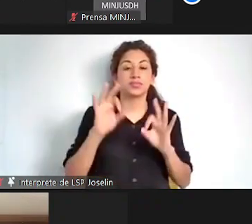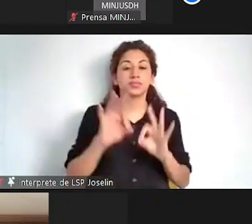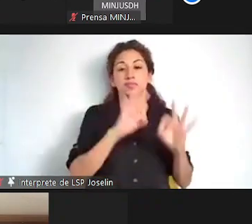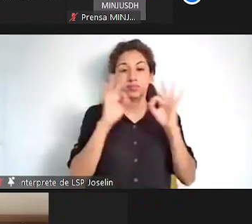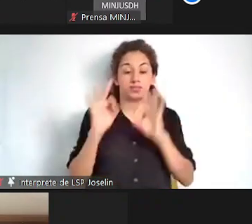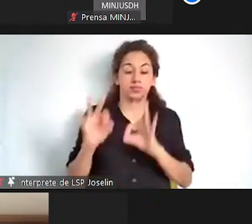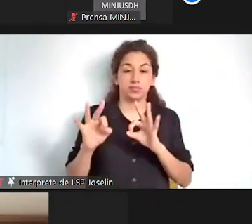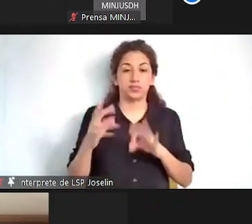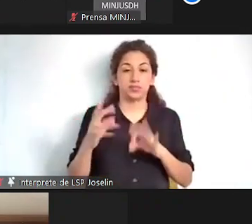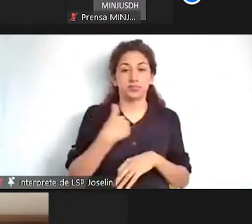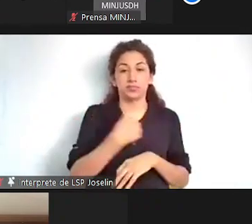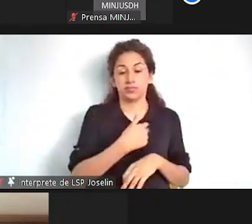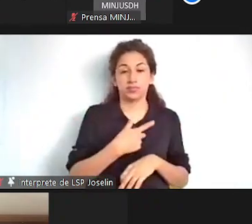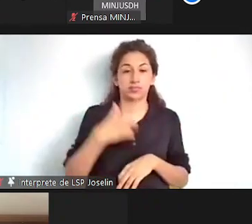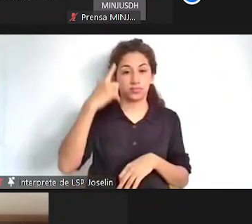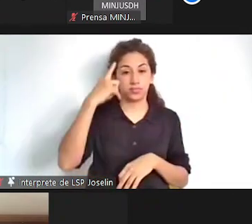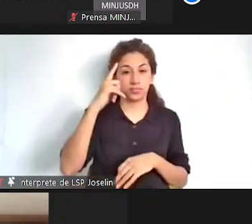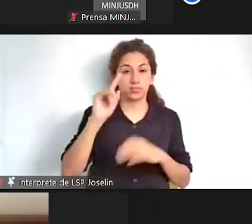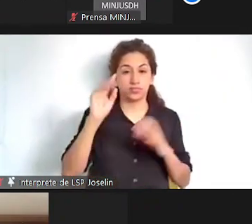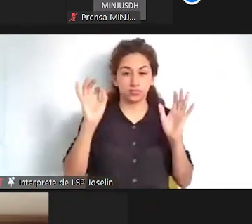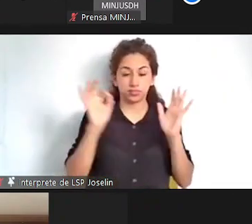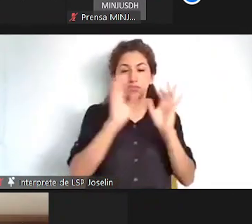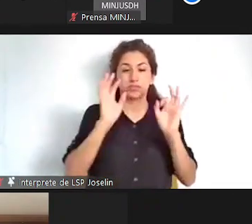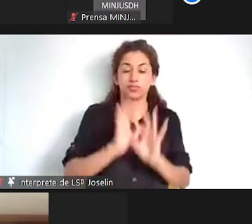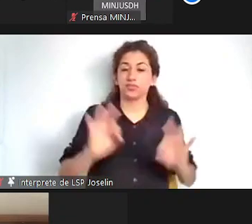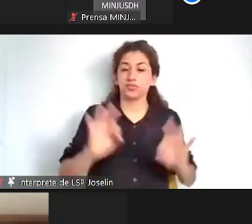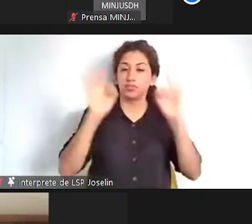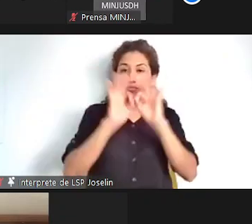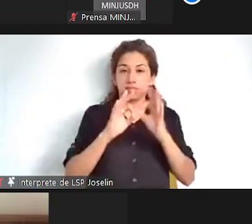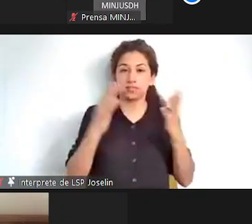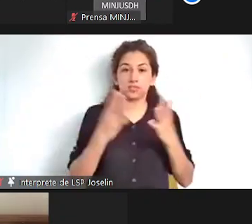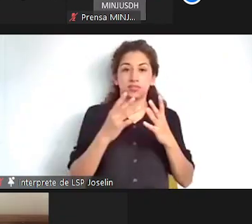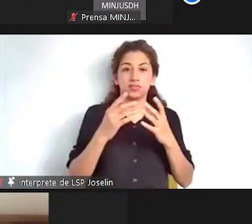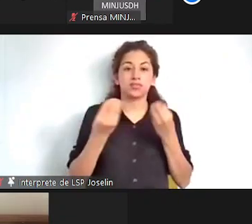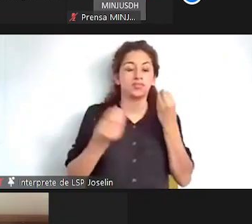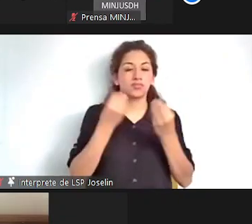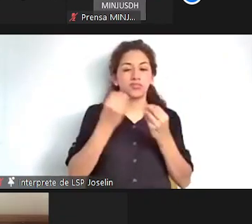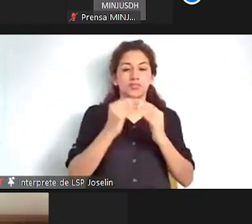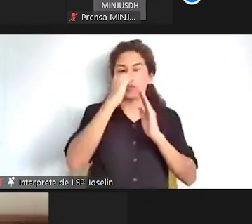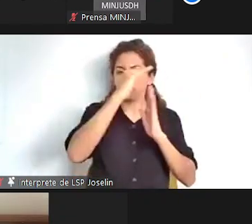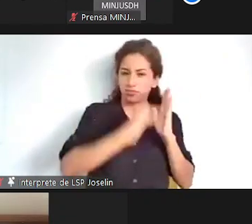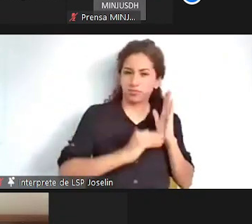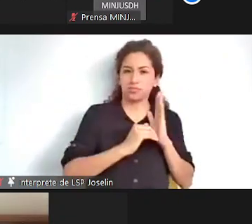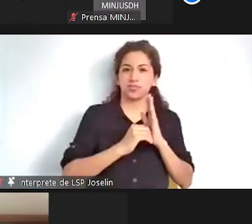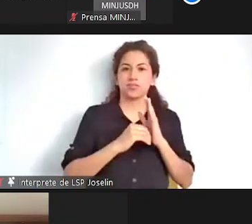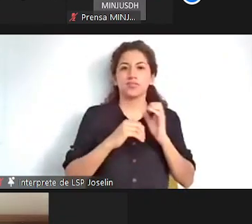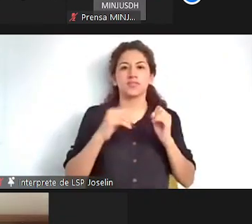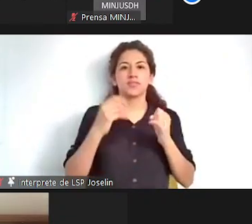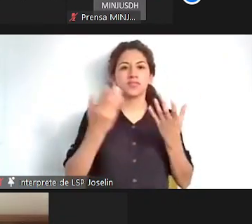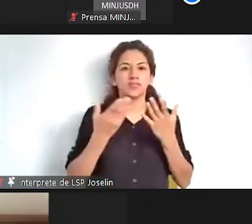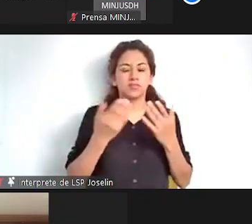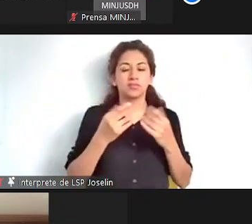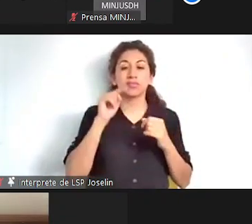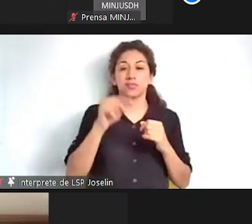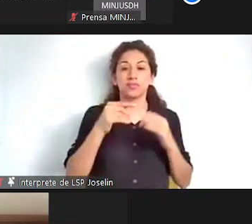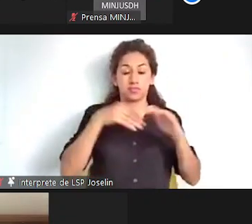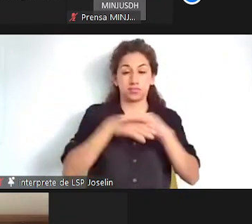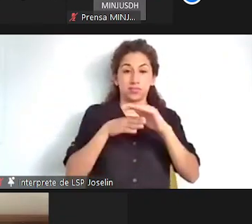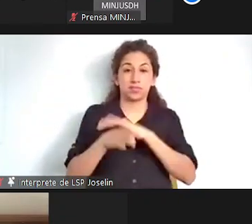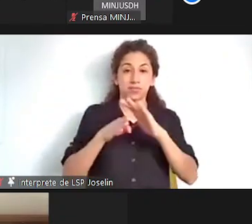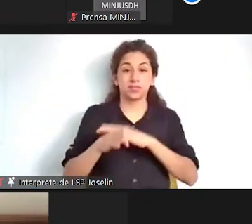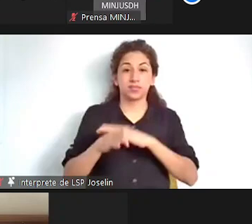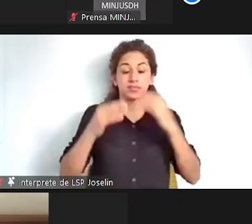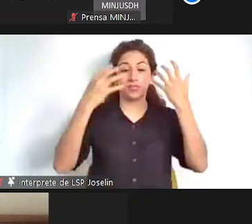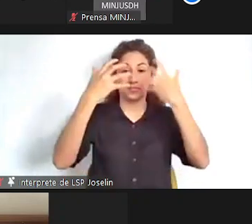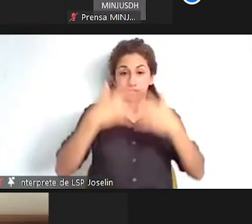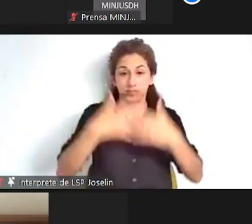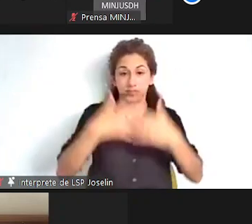likewise we consider that it is a very important to have the plan to combat information to give access to